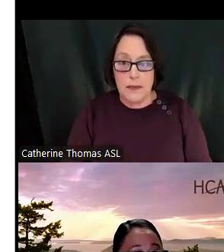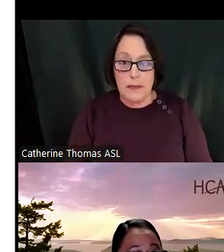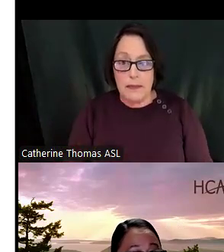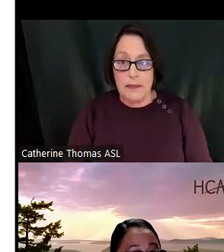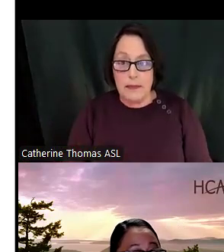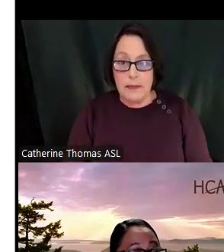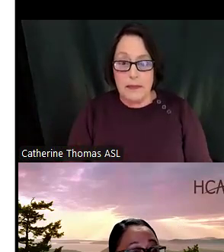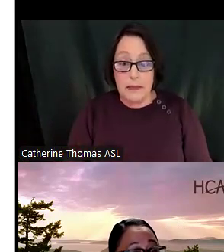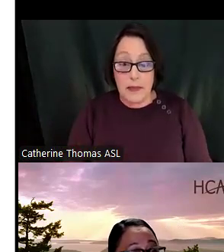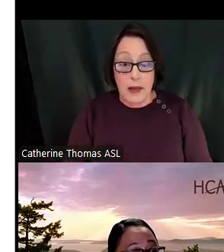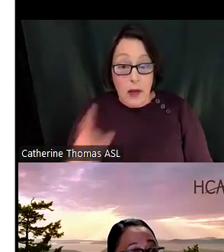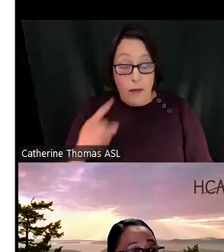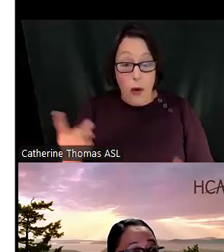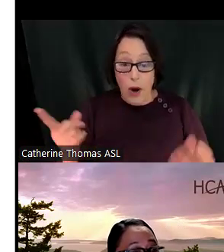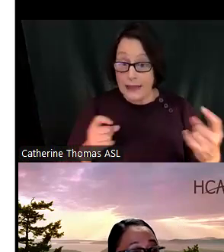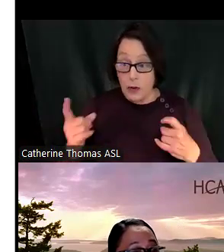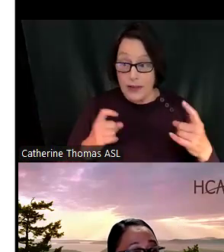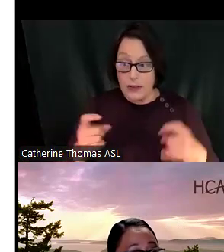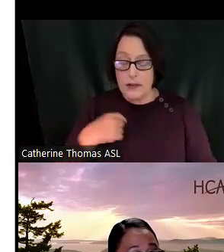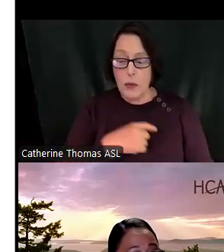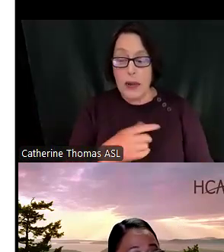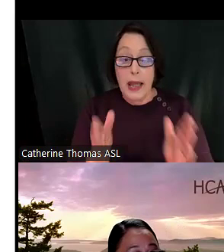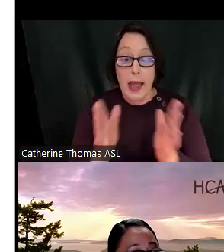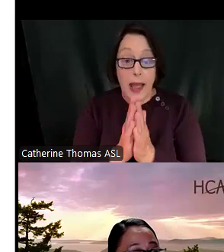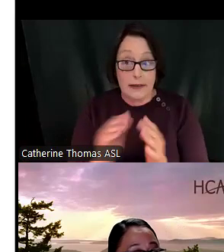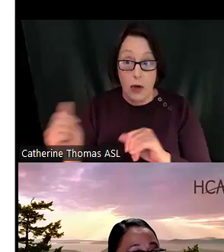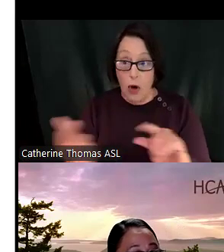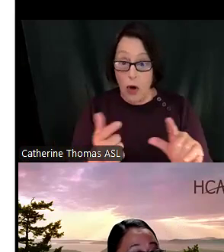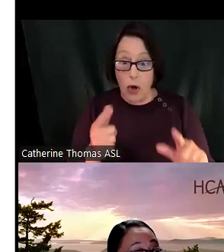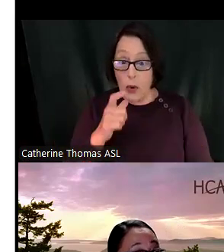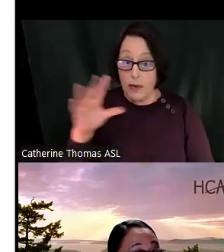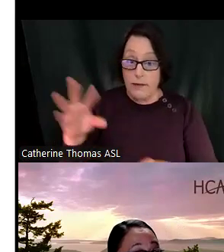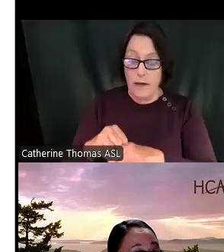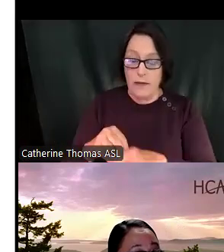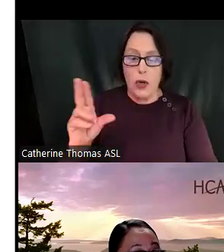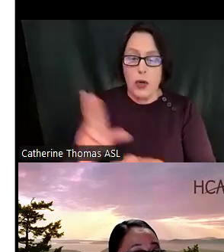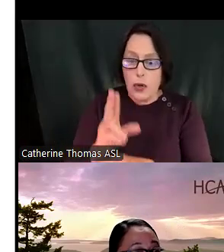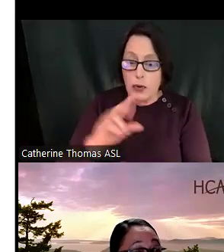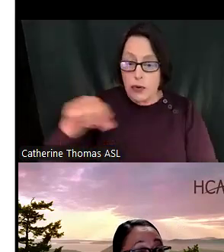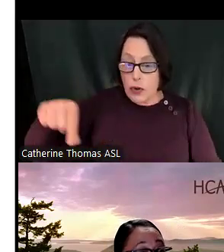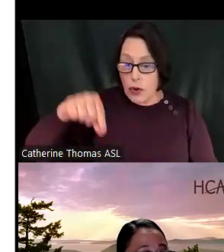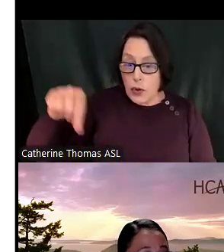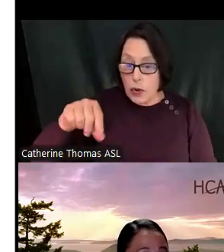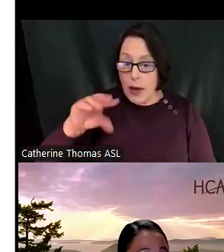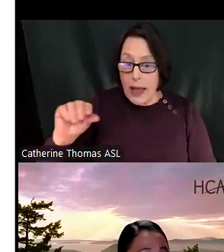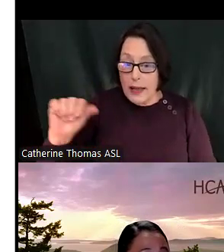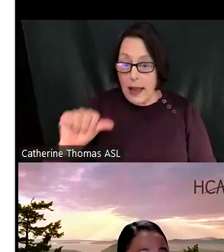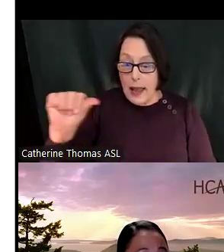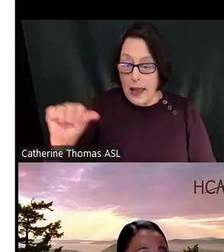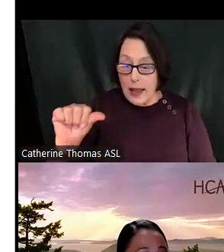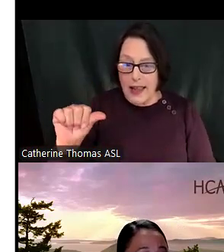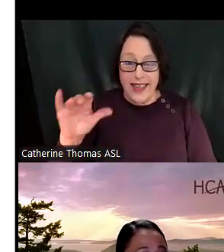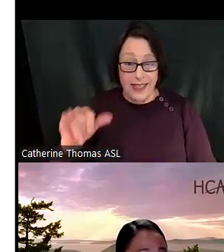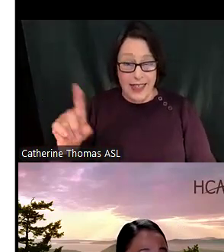this afternoon, we're asking all attendees to use the Q&A feature, which is located at the